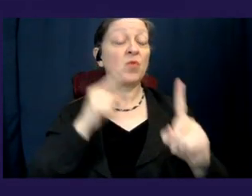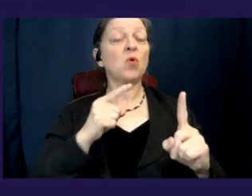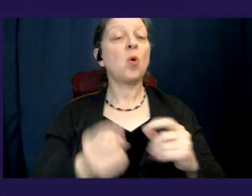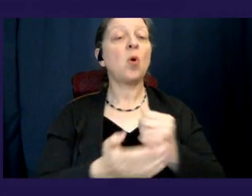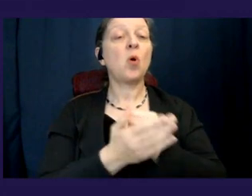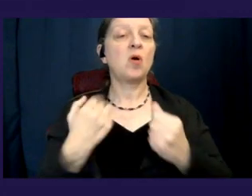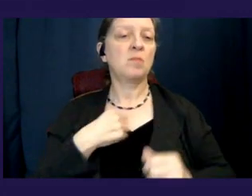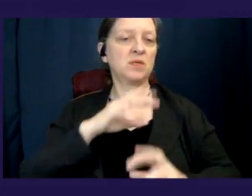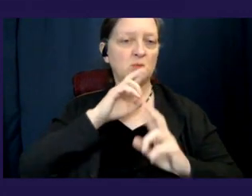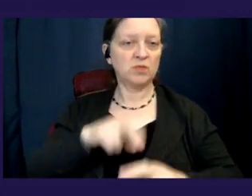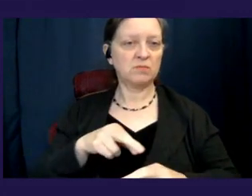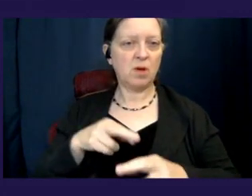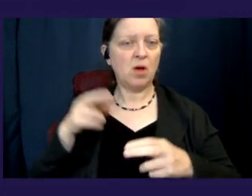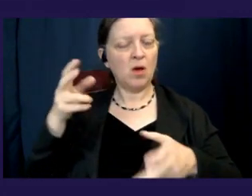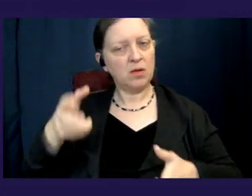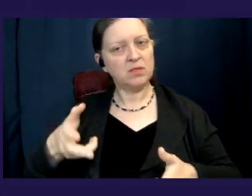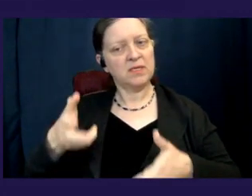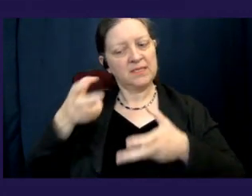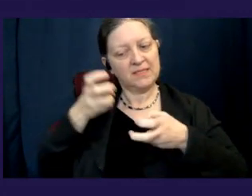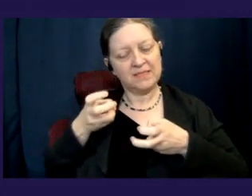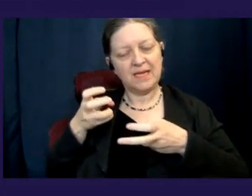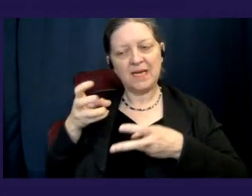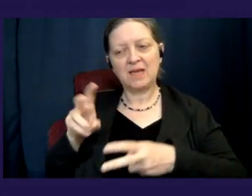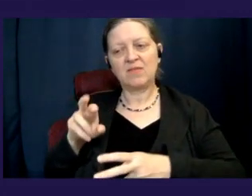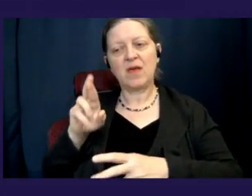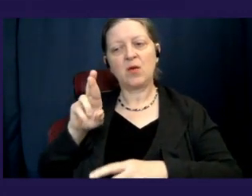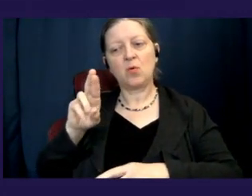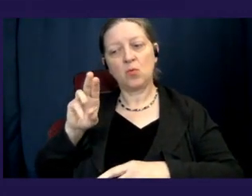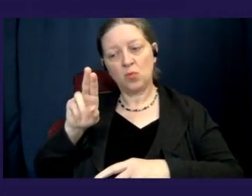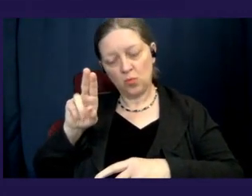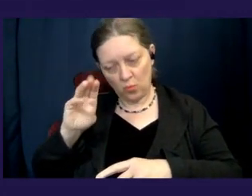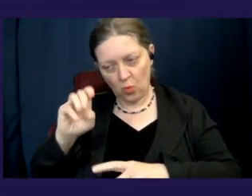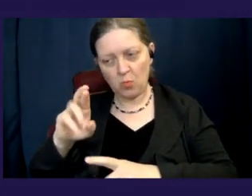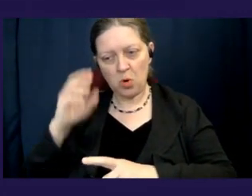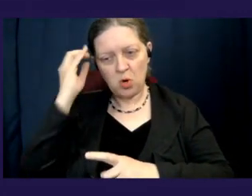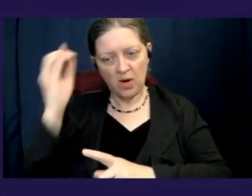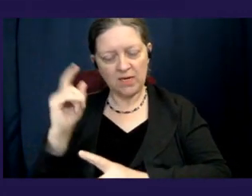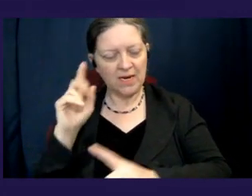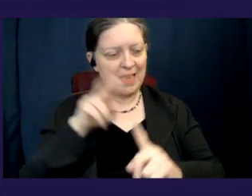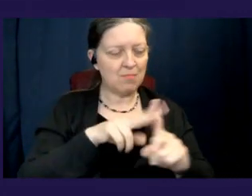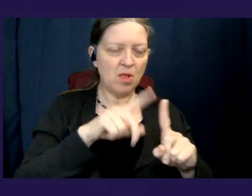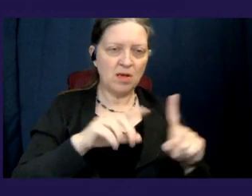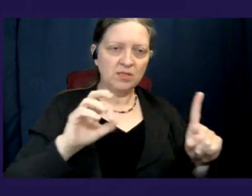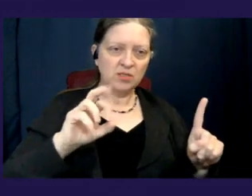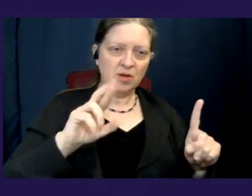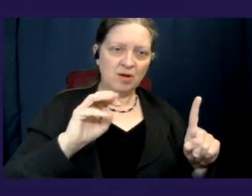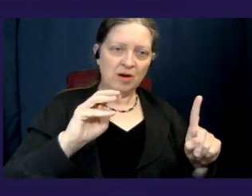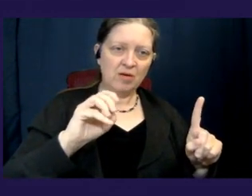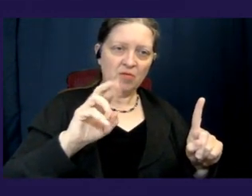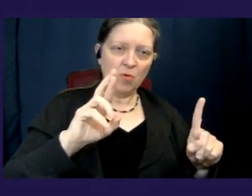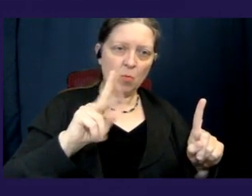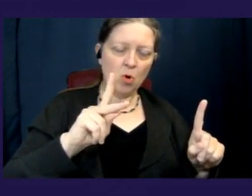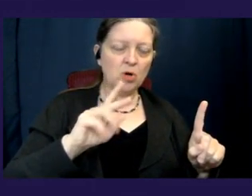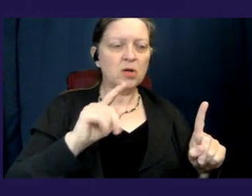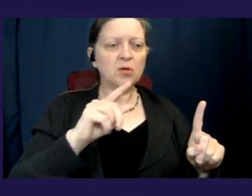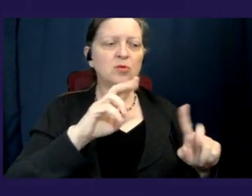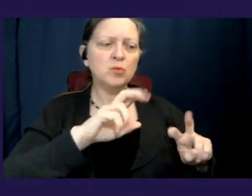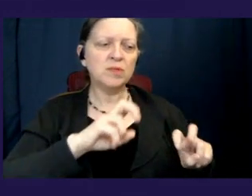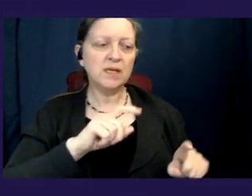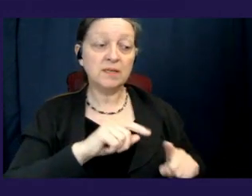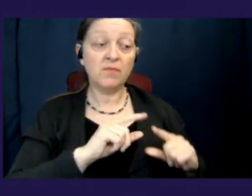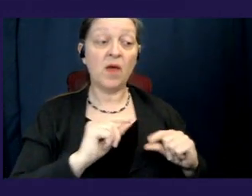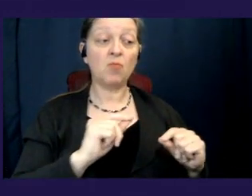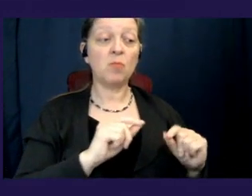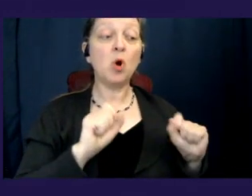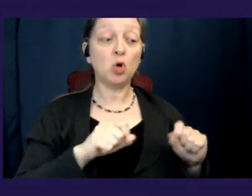taking this rumoring idea and applying it to a framework to assess whether a specific rumor might go viral and determine whether or not